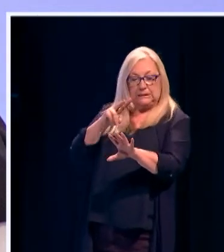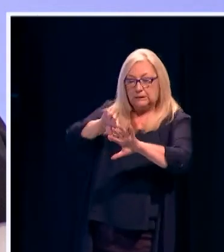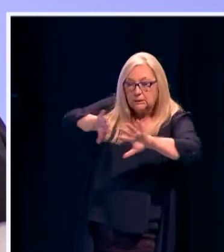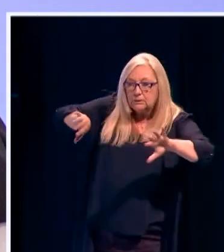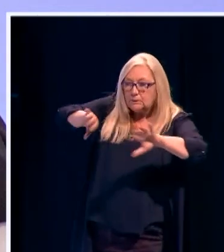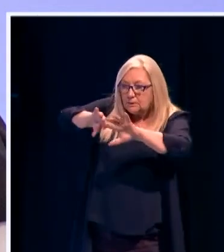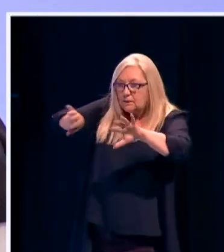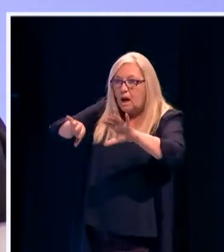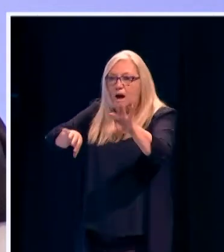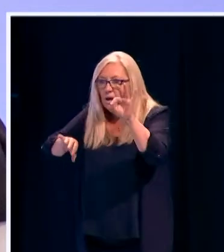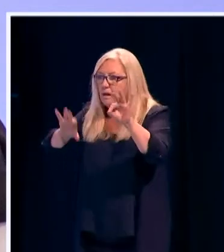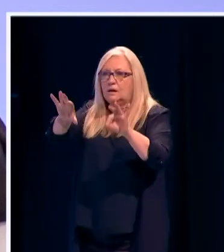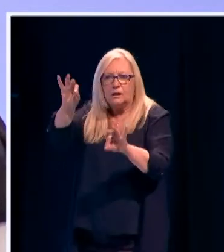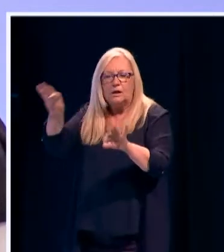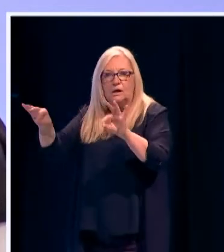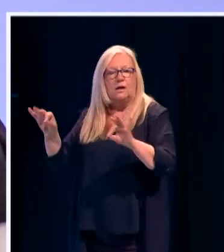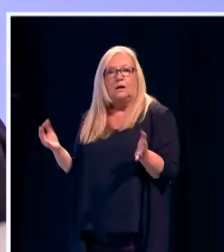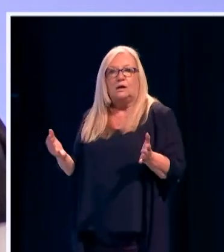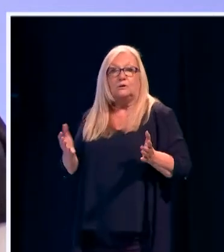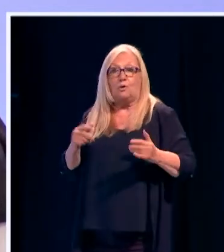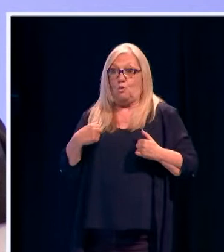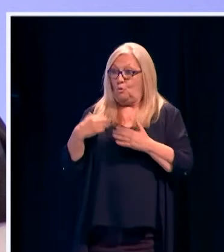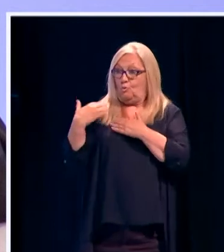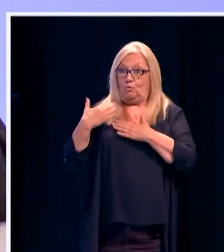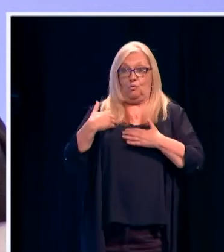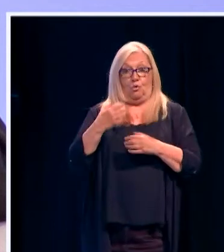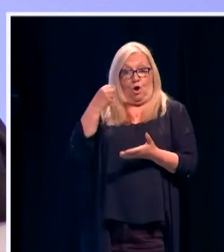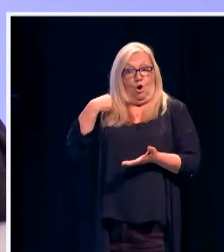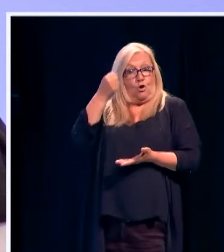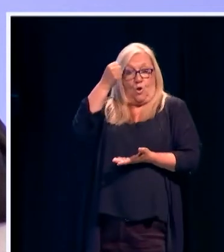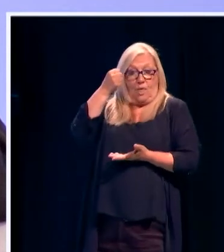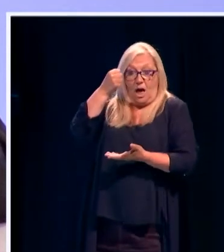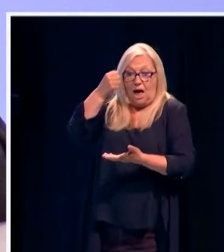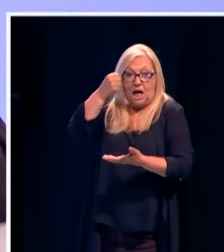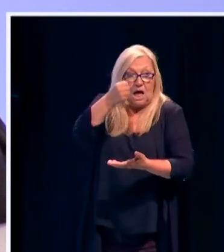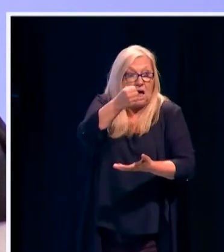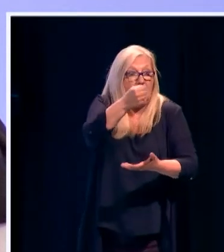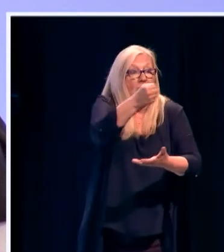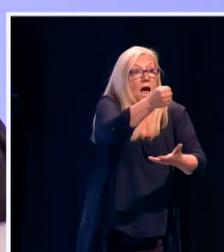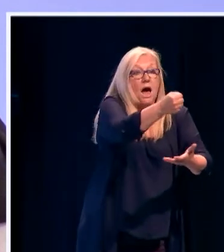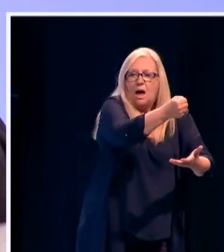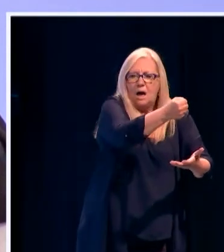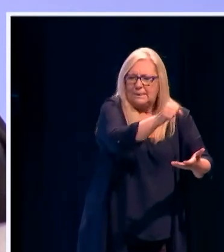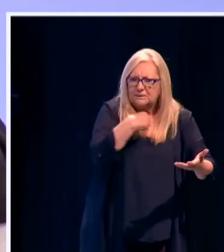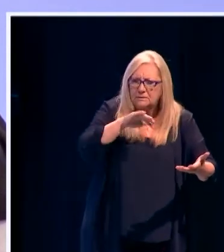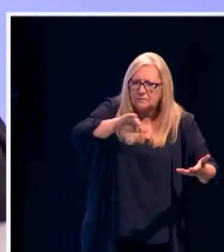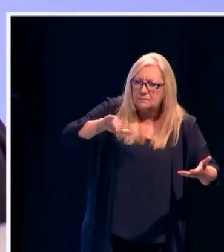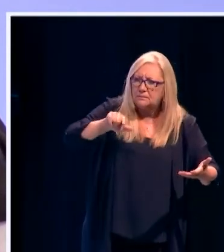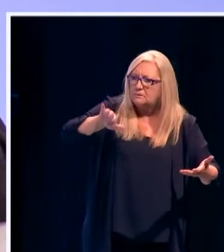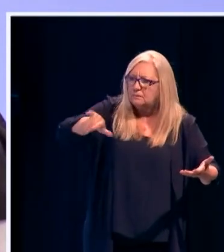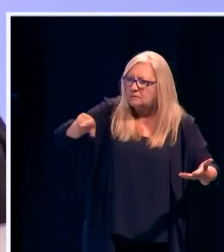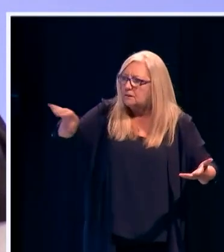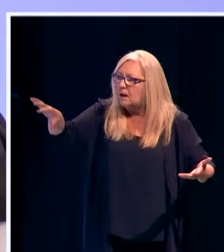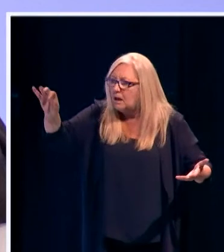it is incumbent upon the donor to actually look harder and take greater risks in providing funding